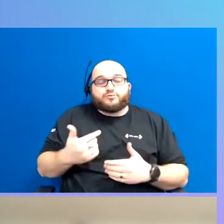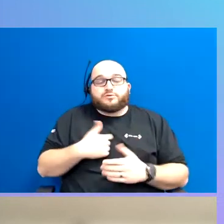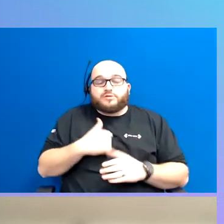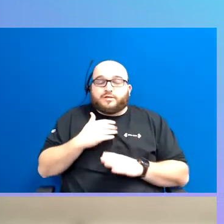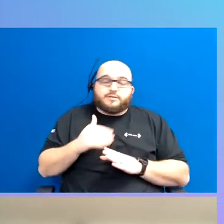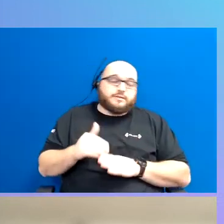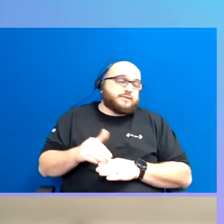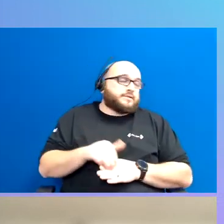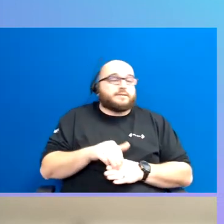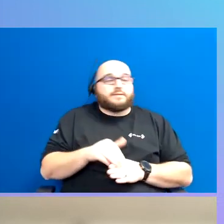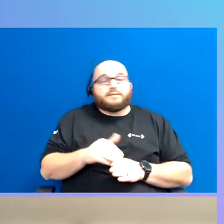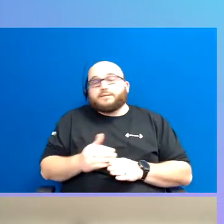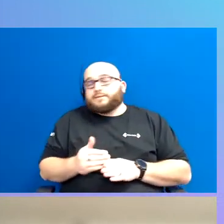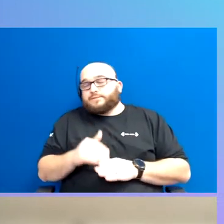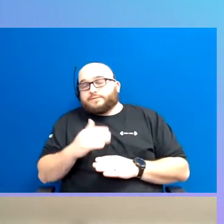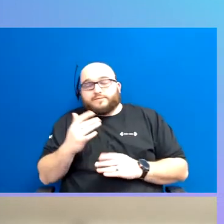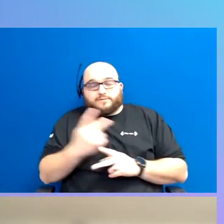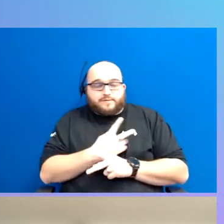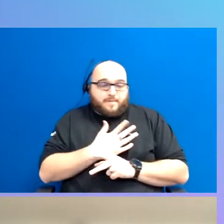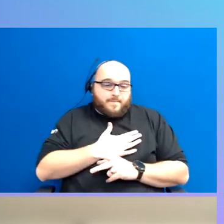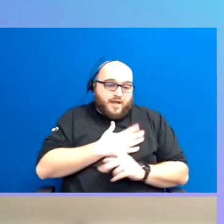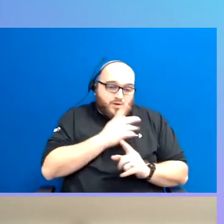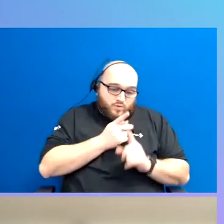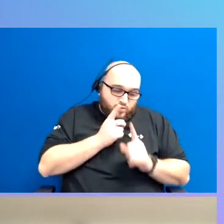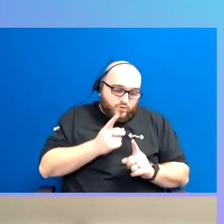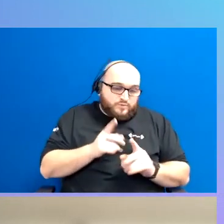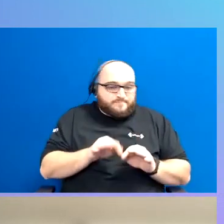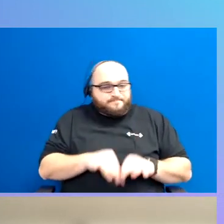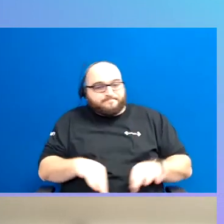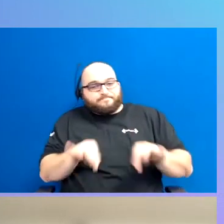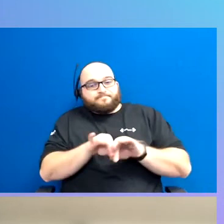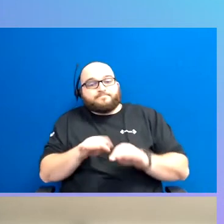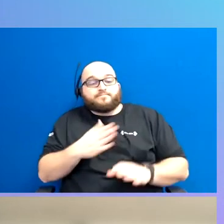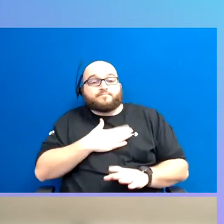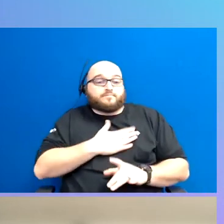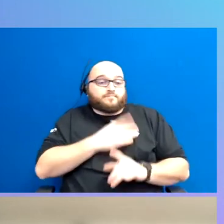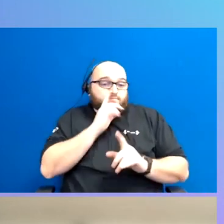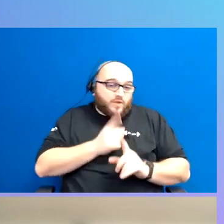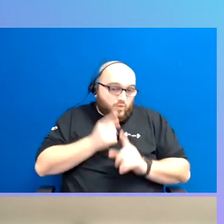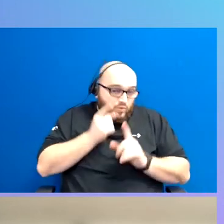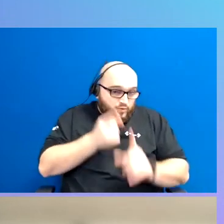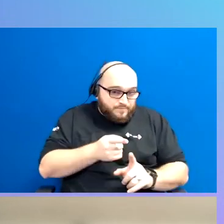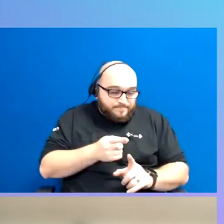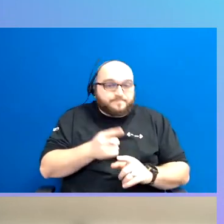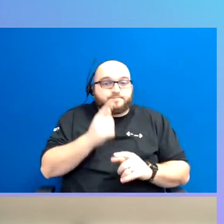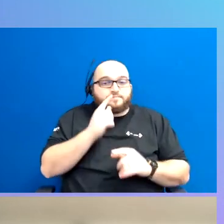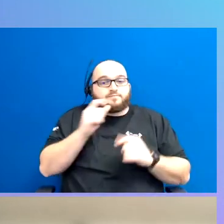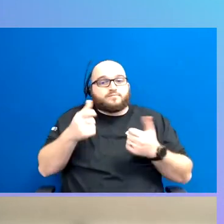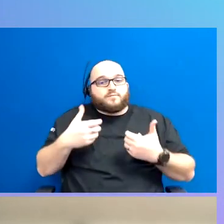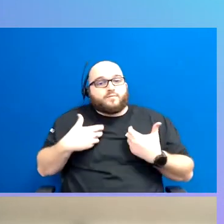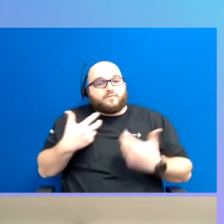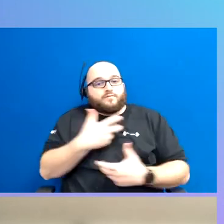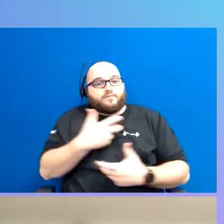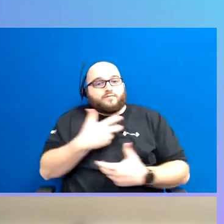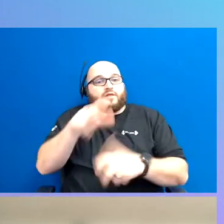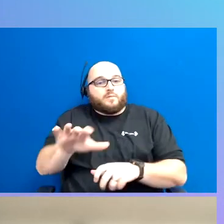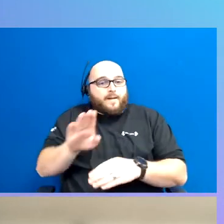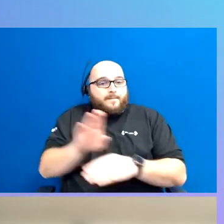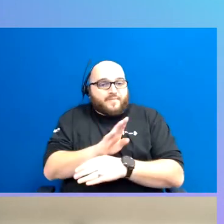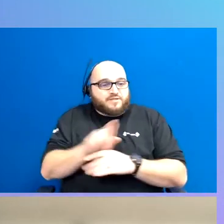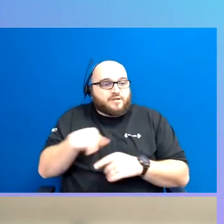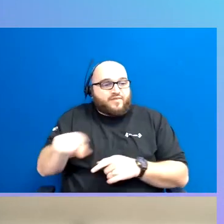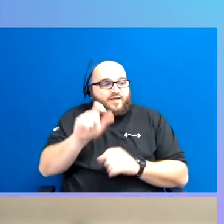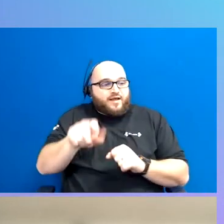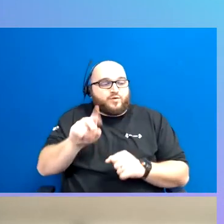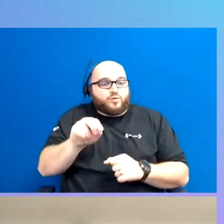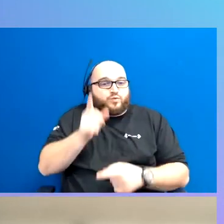focused on my kind of goals and values. So my goals were to enable the business to do the right thing. So